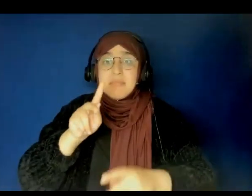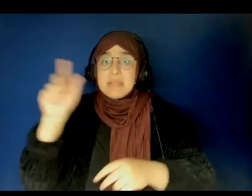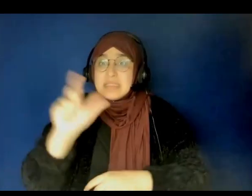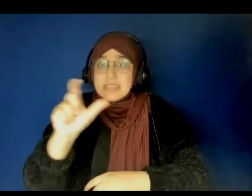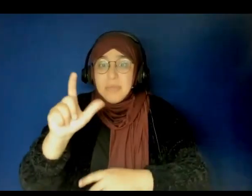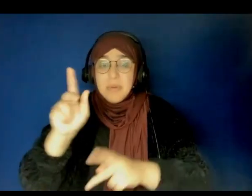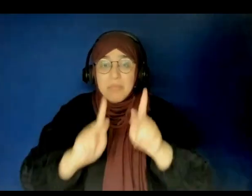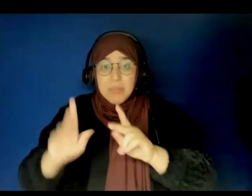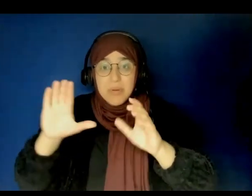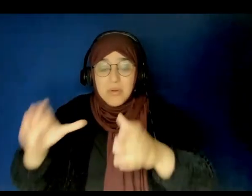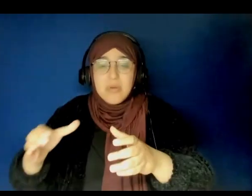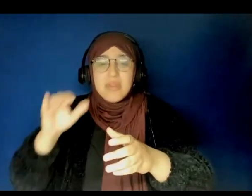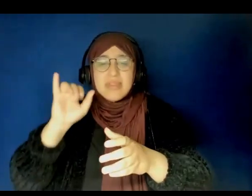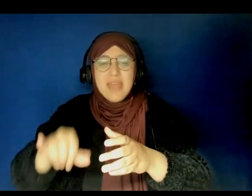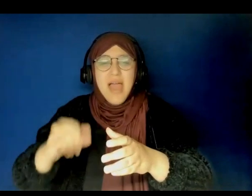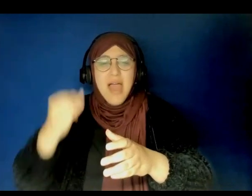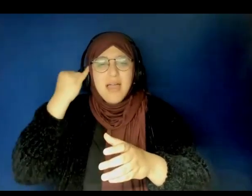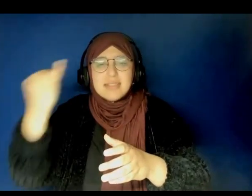of burial.